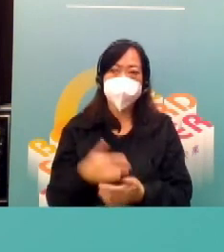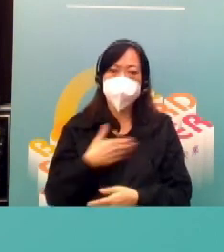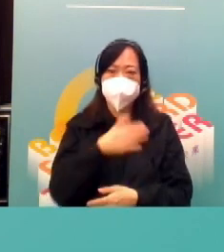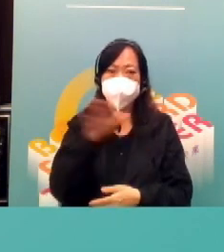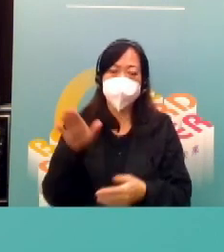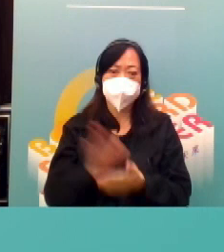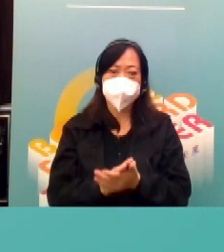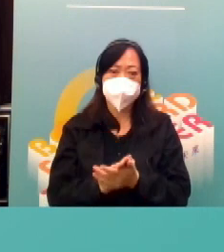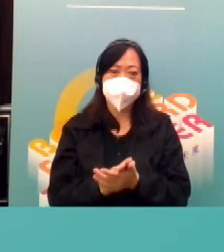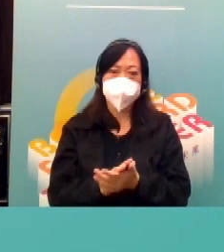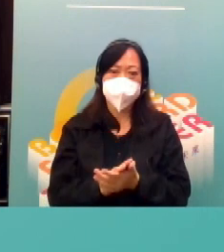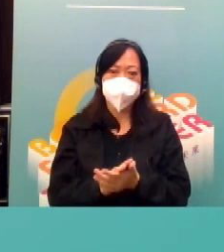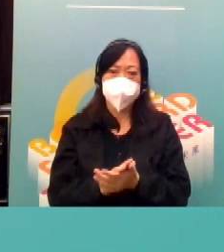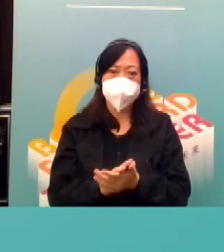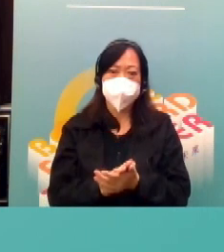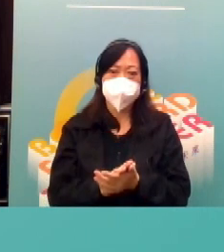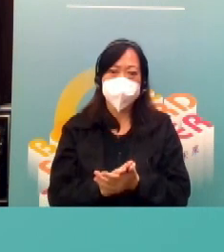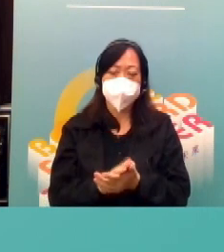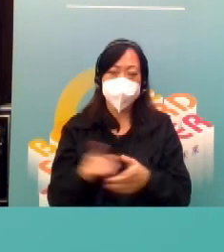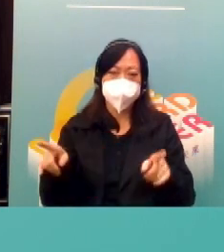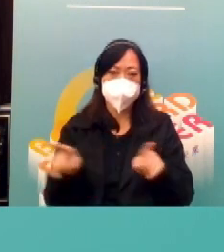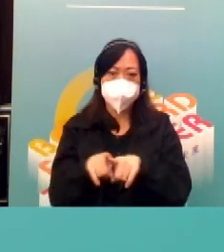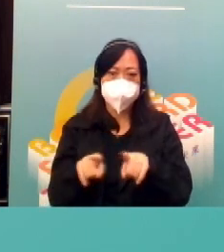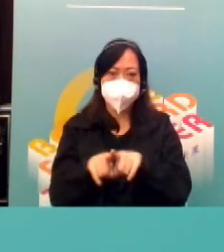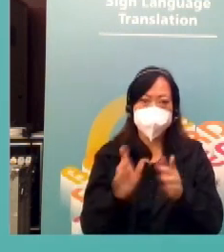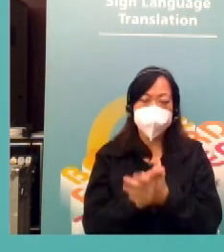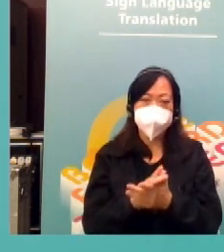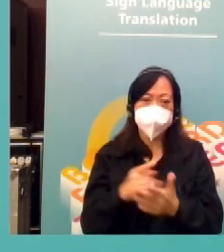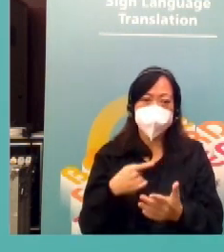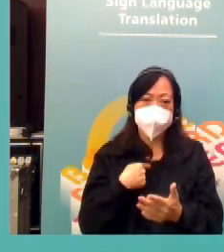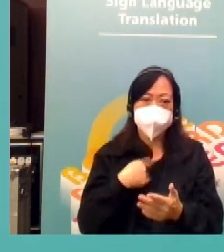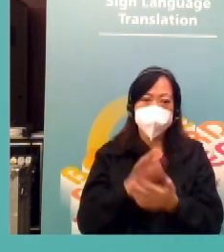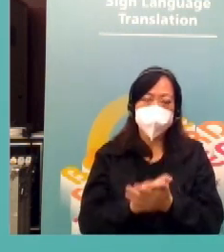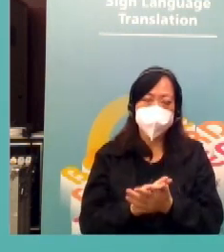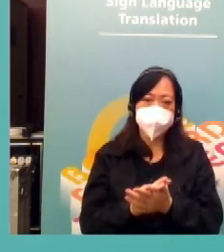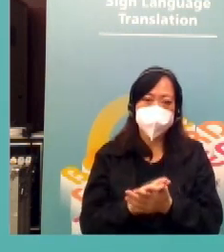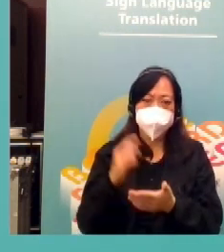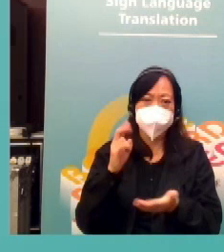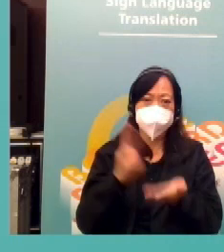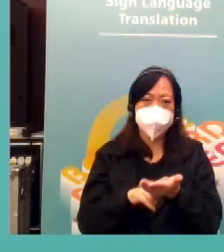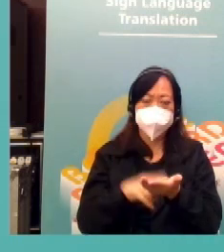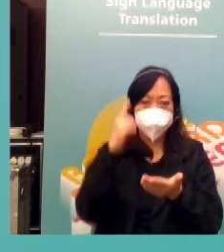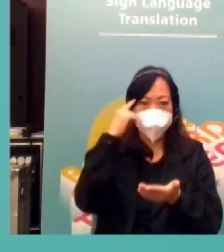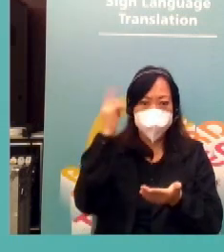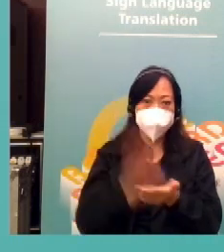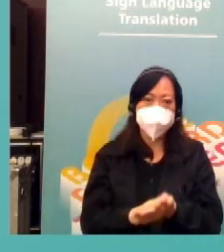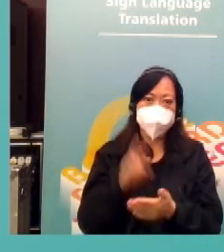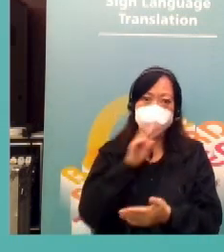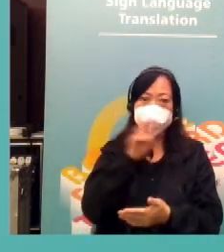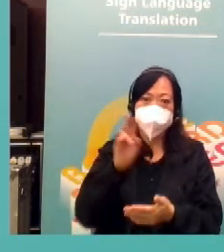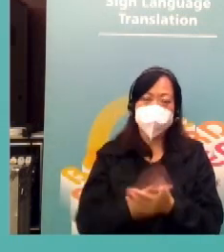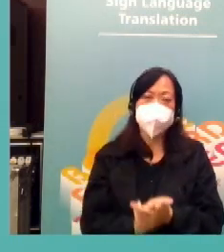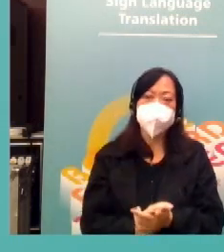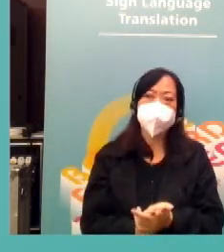what success looks like. That would be the only thing to add. Thank you. Thank you. So let's give the panelists a round